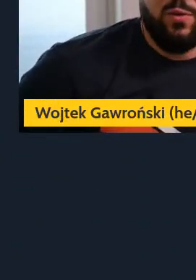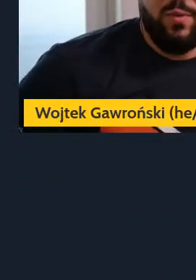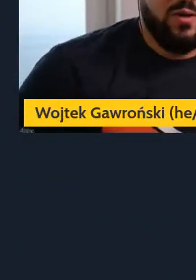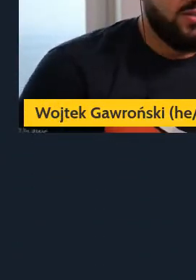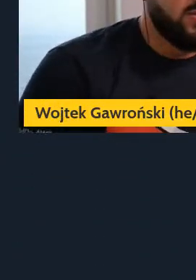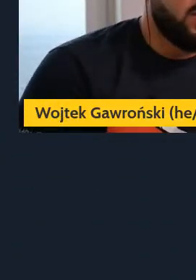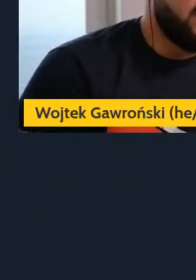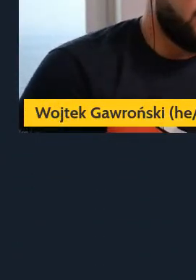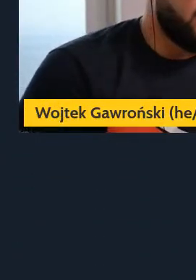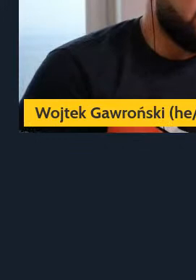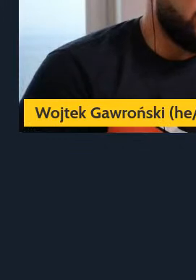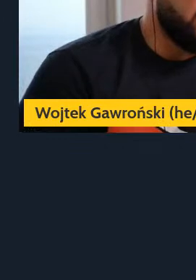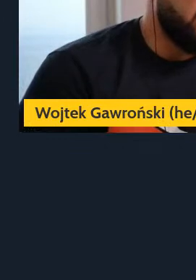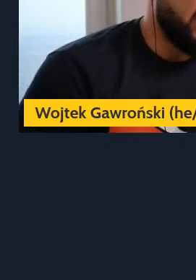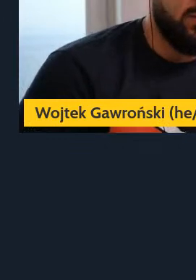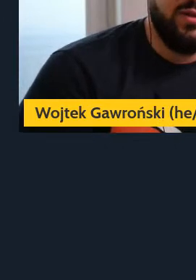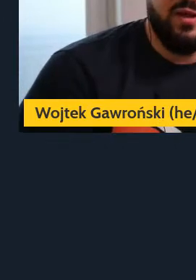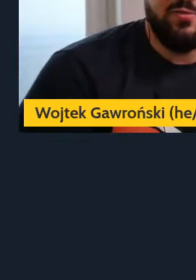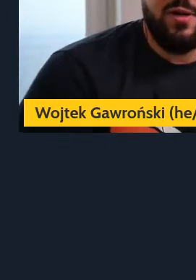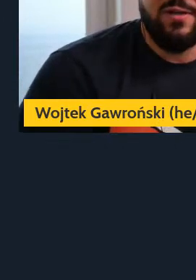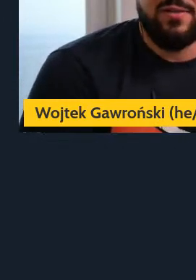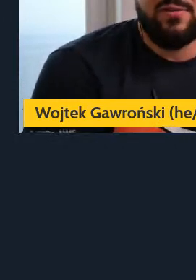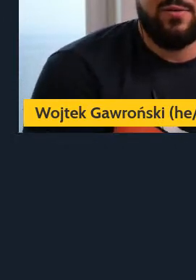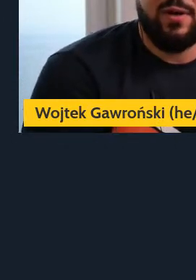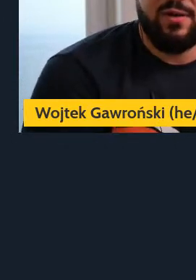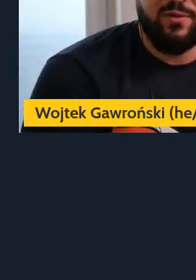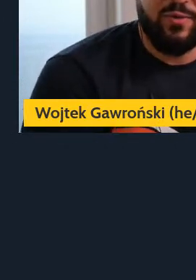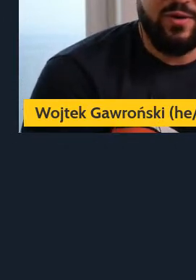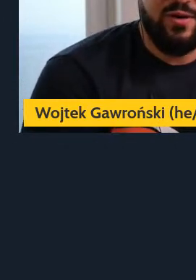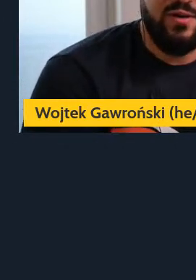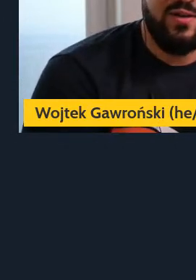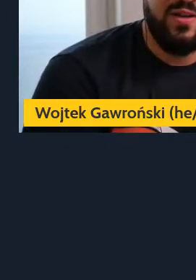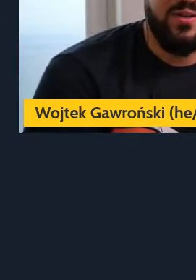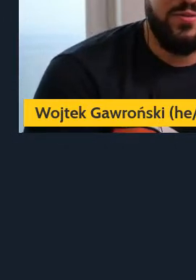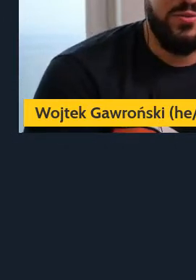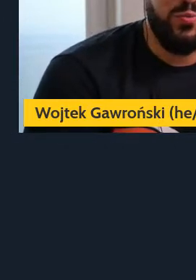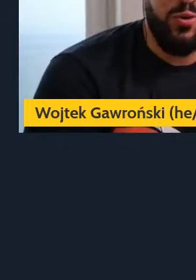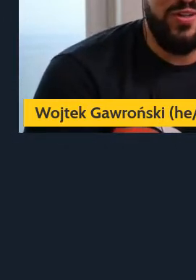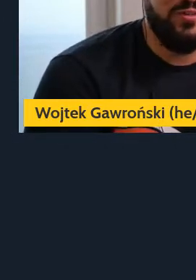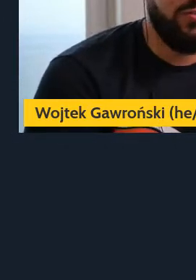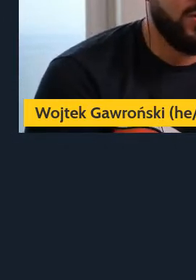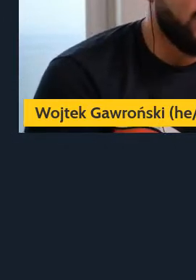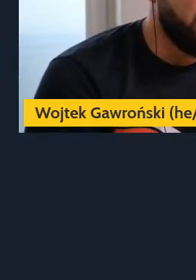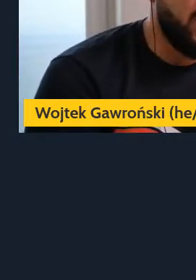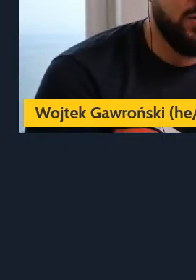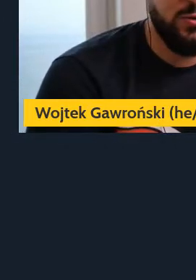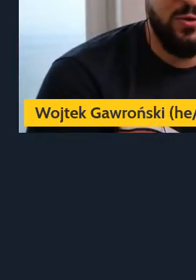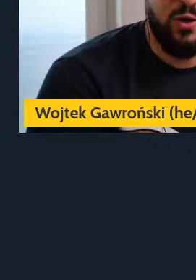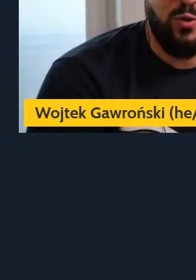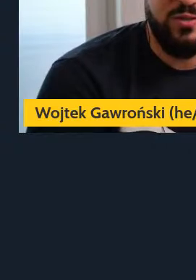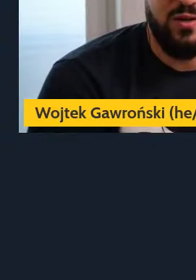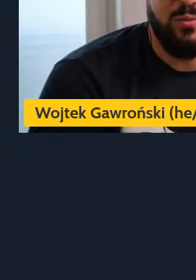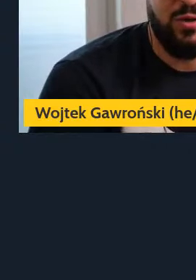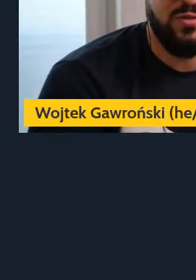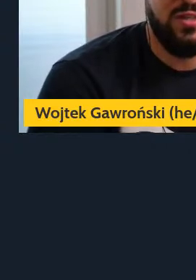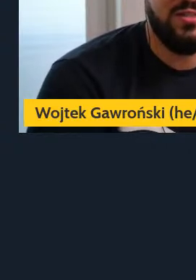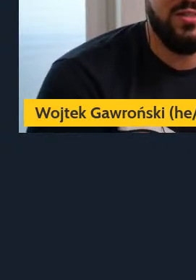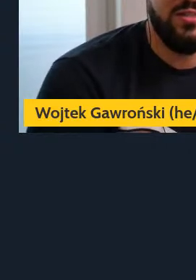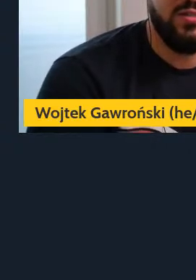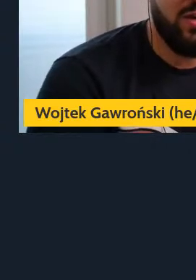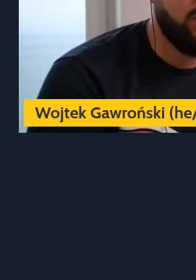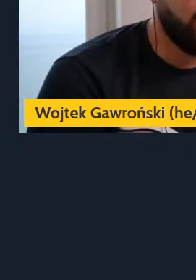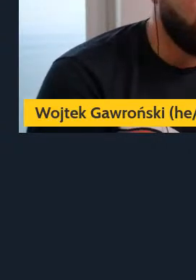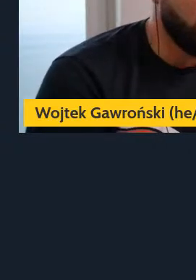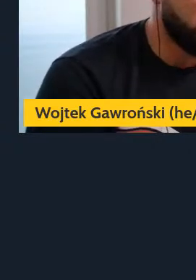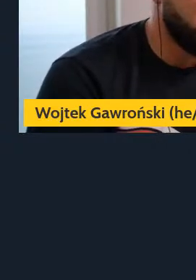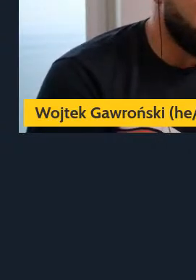Thank you so much. And we are back with Andra. Together we are supporting the fun time and also a quiz time, because that's